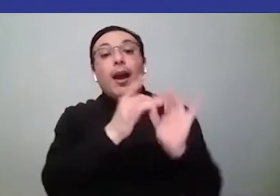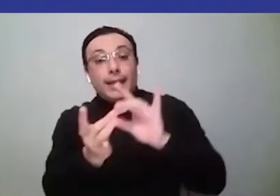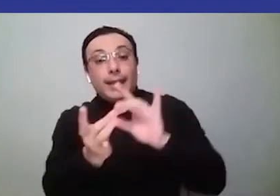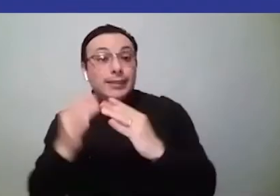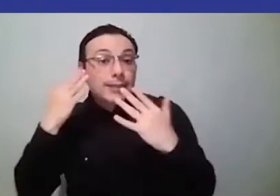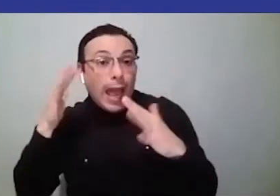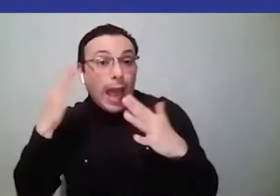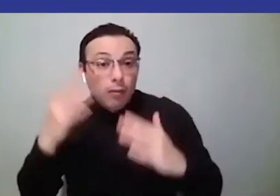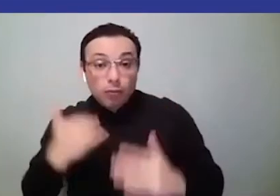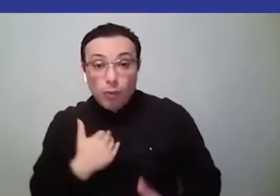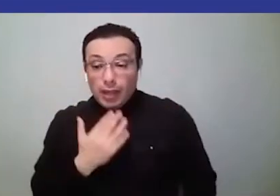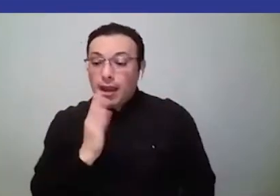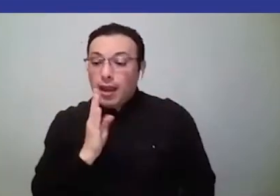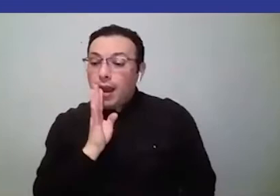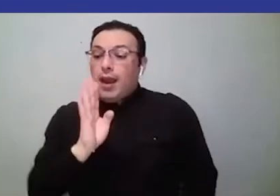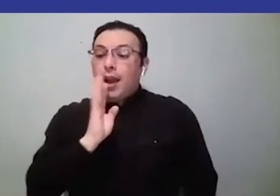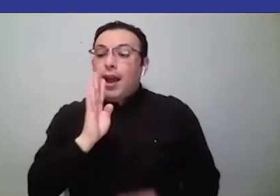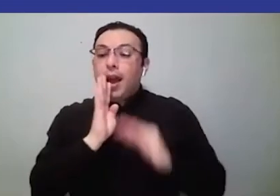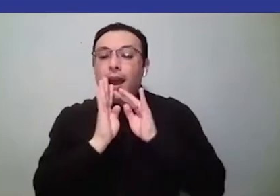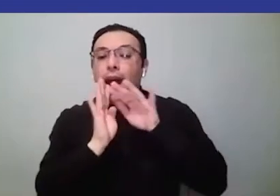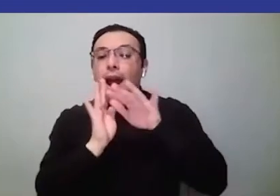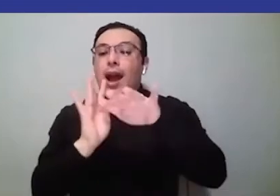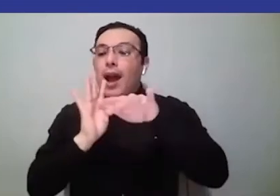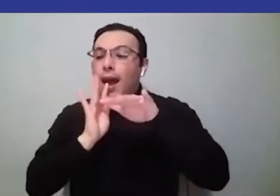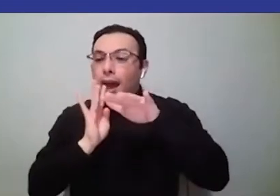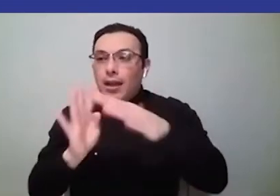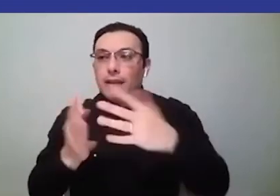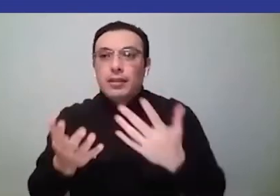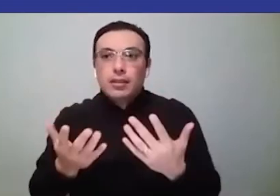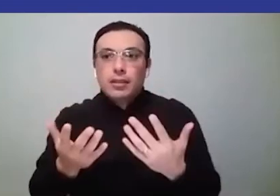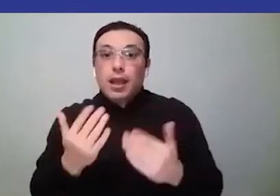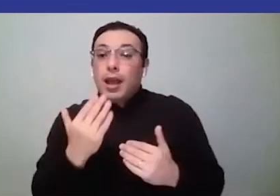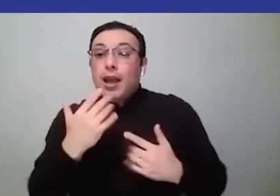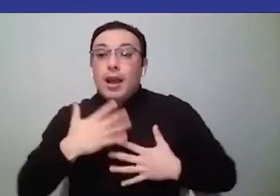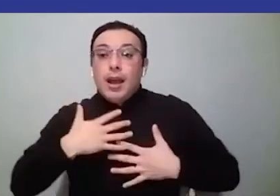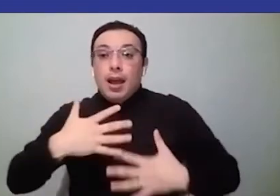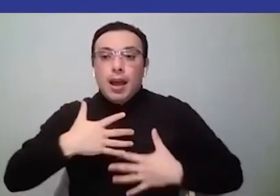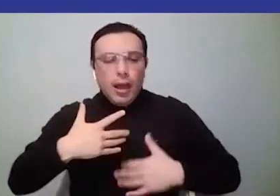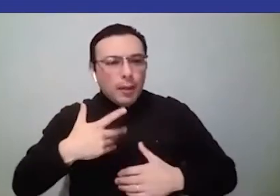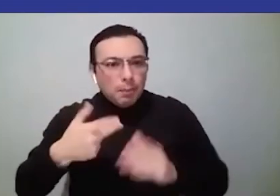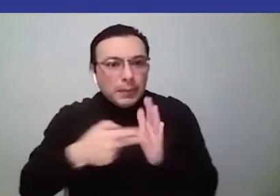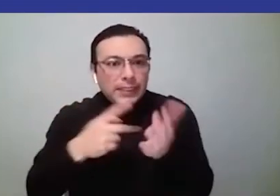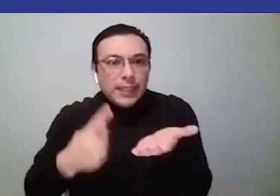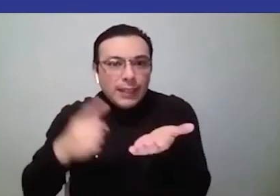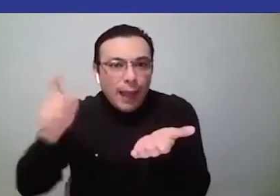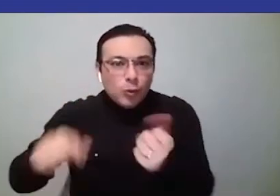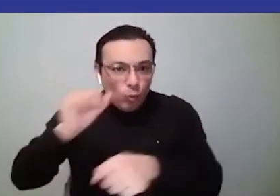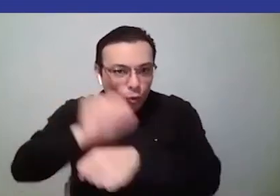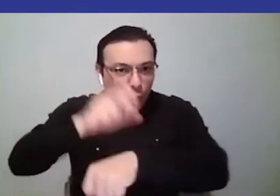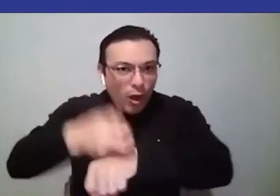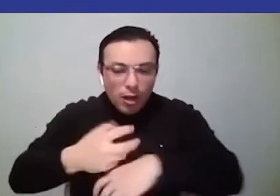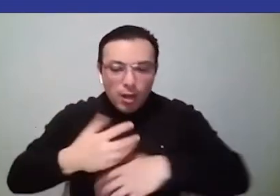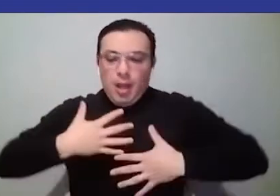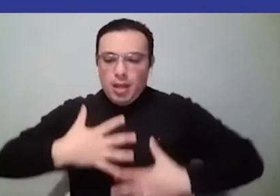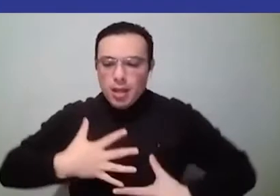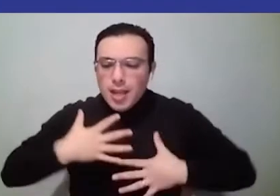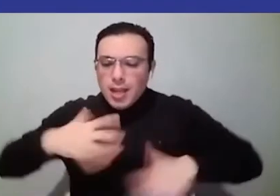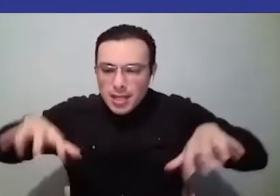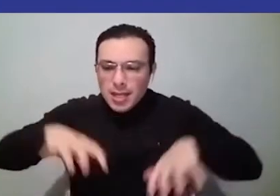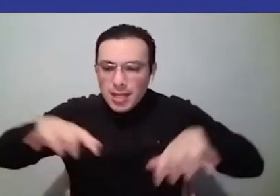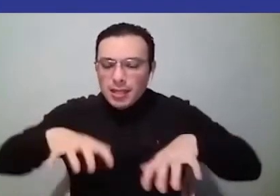effort, it's related to labor, it's related to knowledge, it's related to